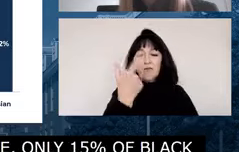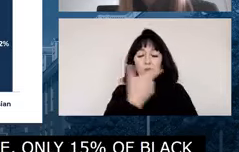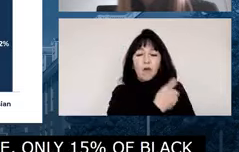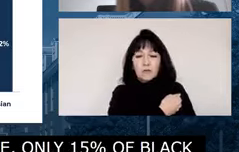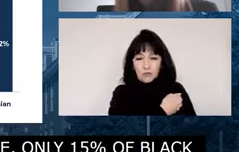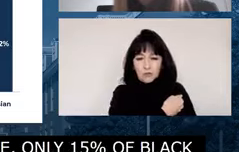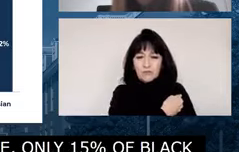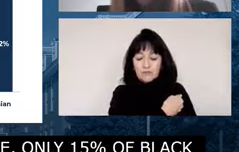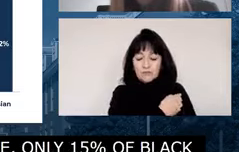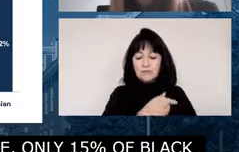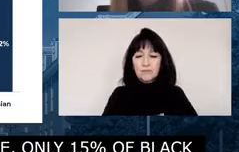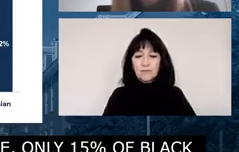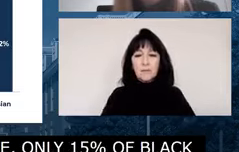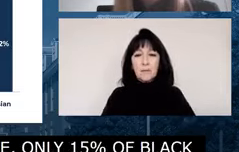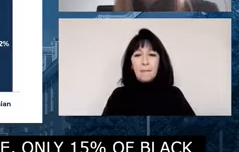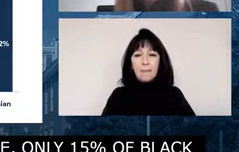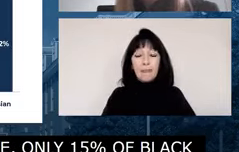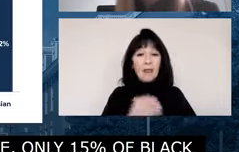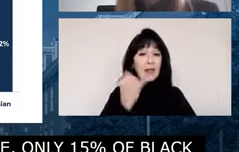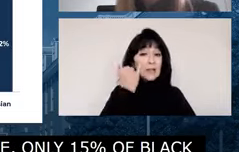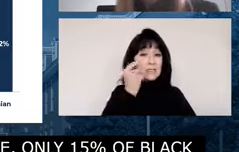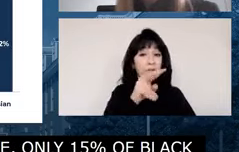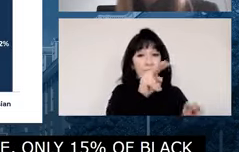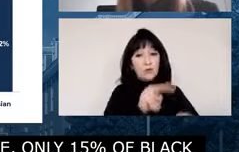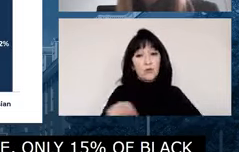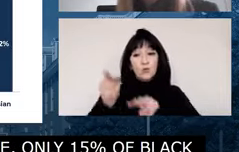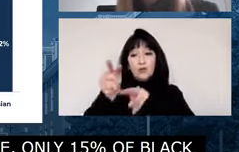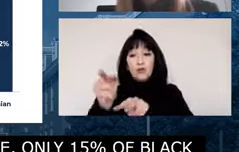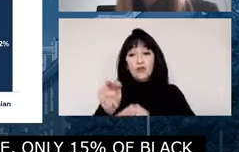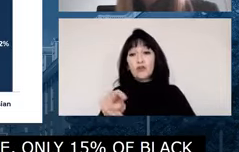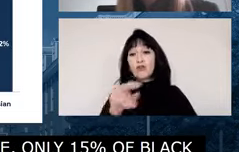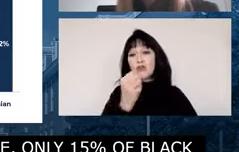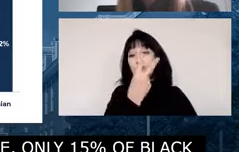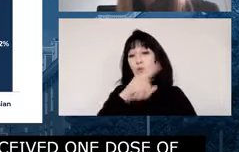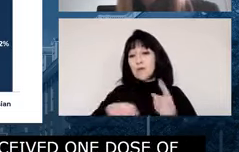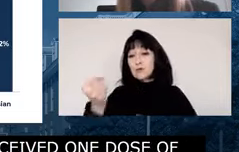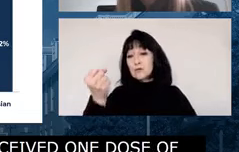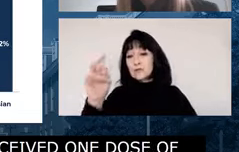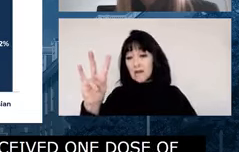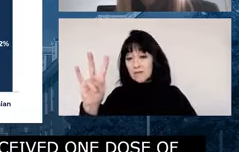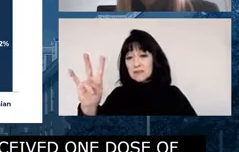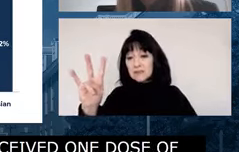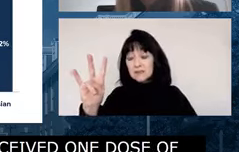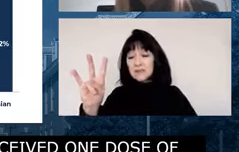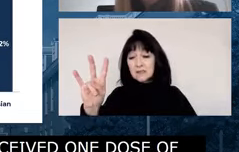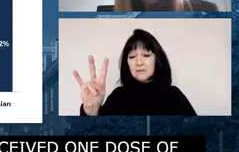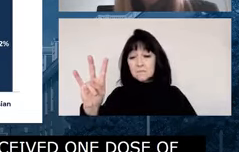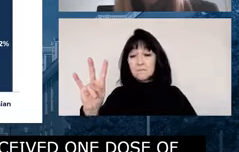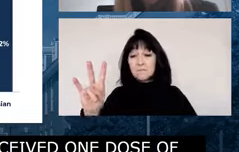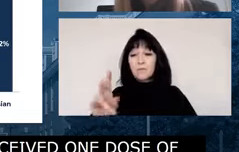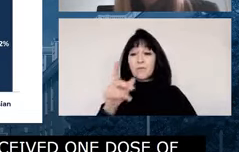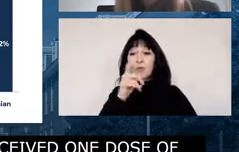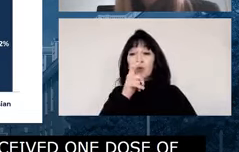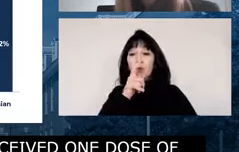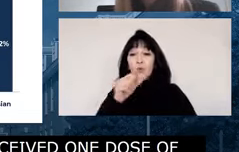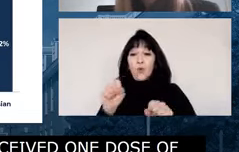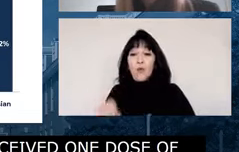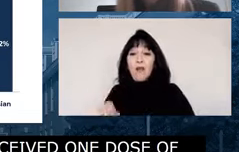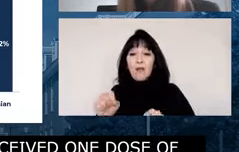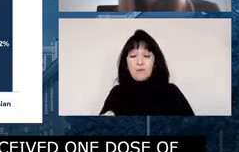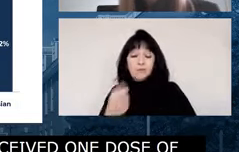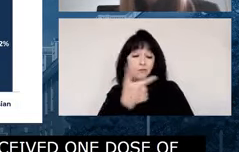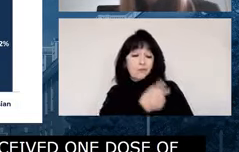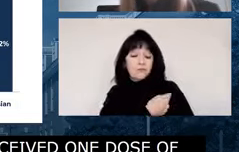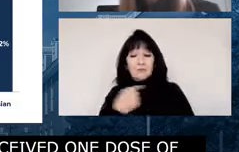vaccine. Now, if you look at the 12 to 17-year-old population who've been eligible since May for the